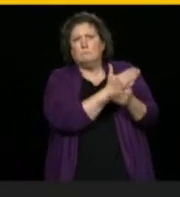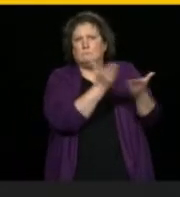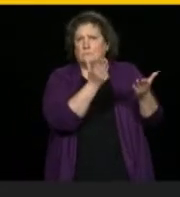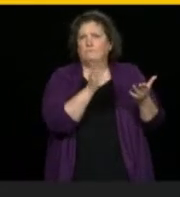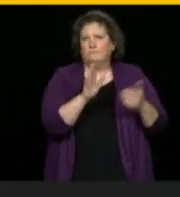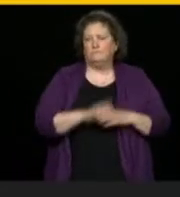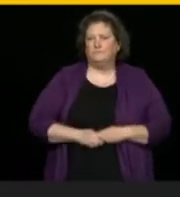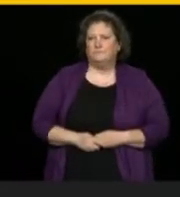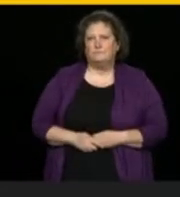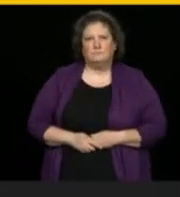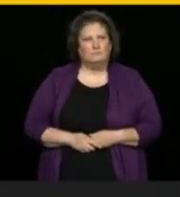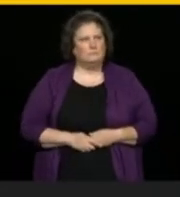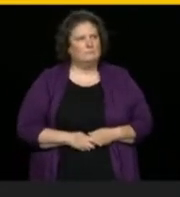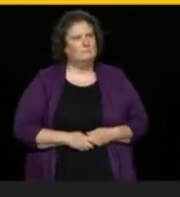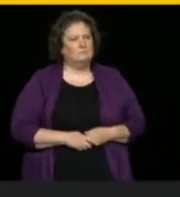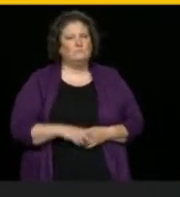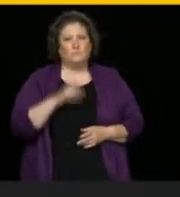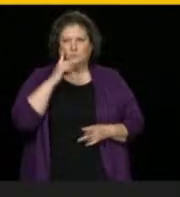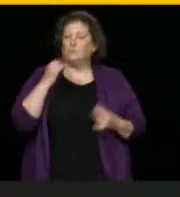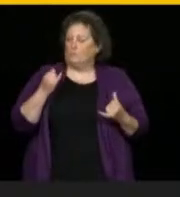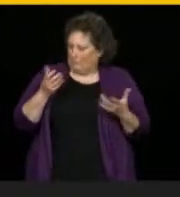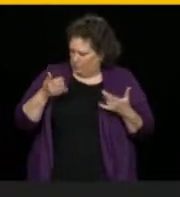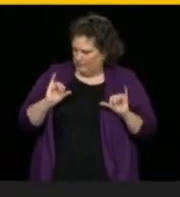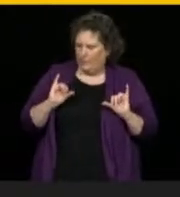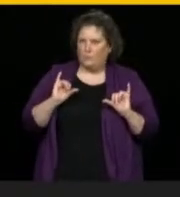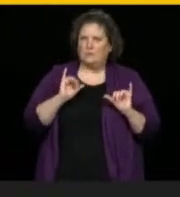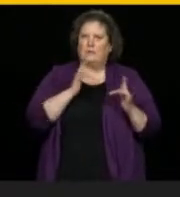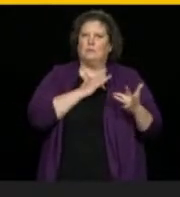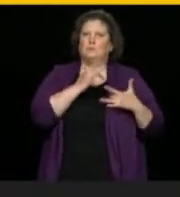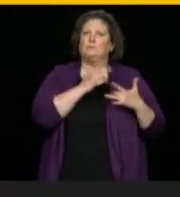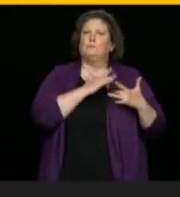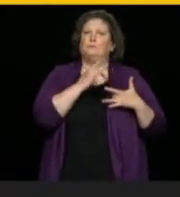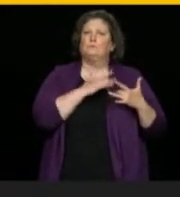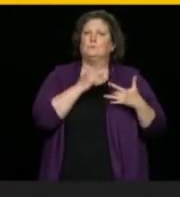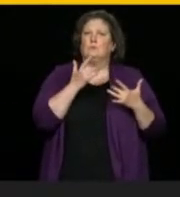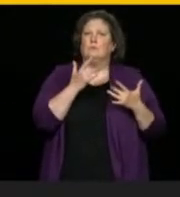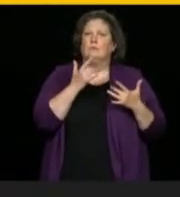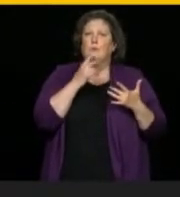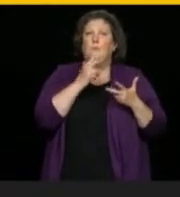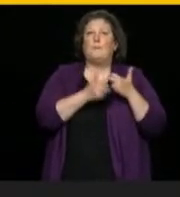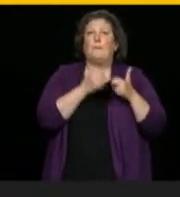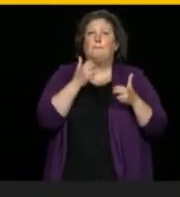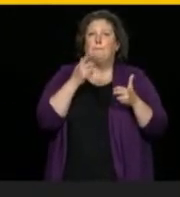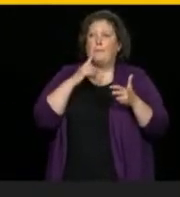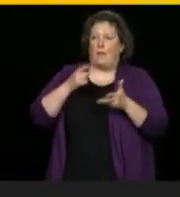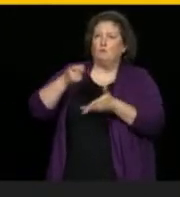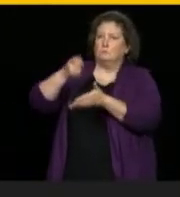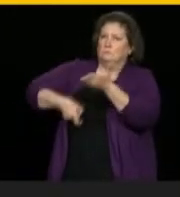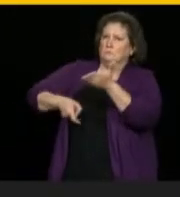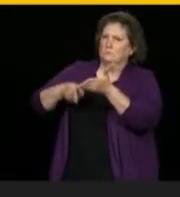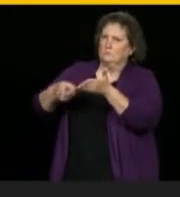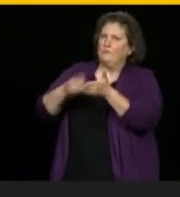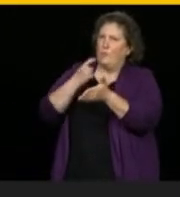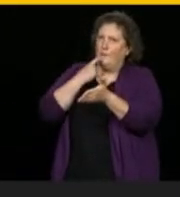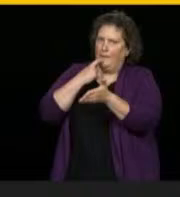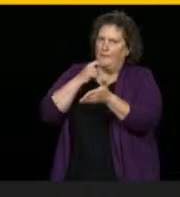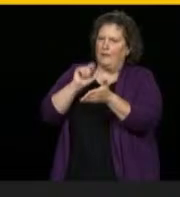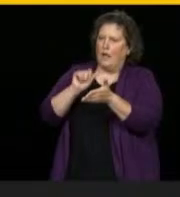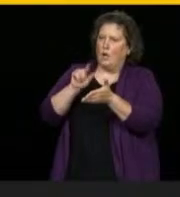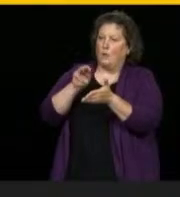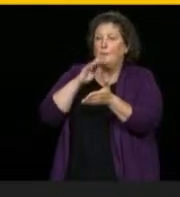are concerned about the threat of extra tariffs on aluminum and possibly steel. This is something